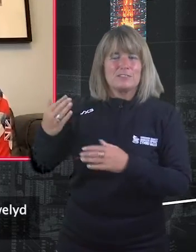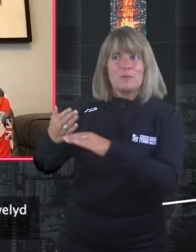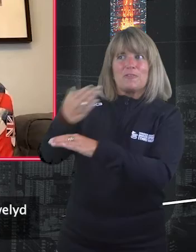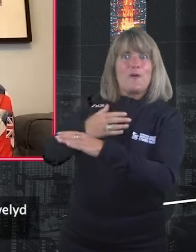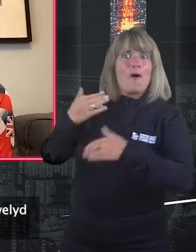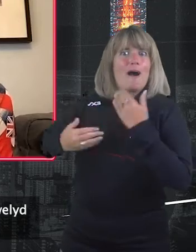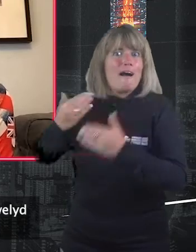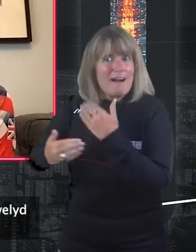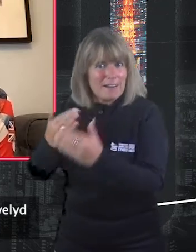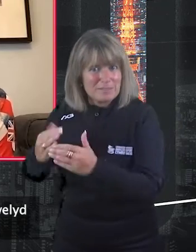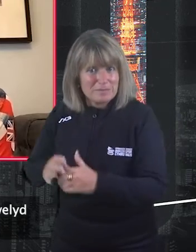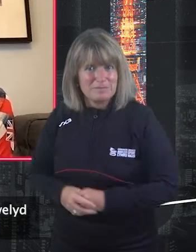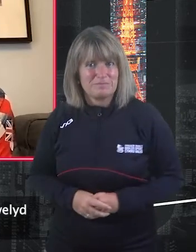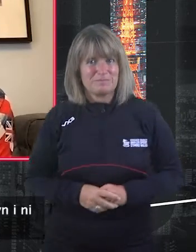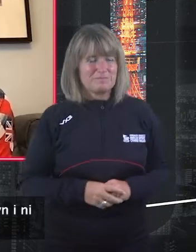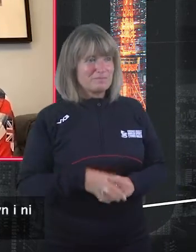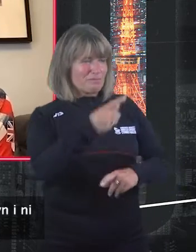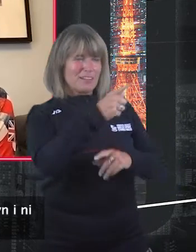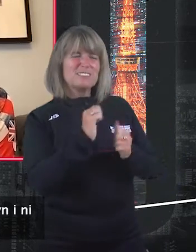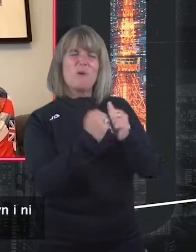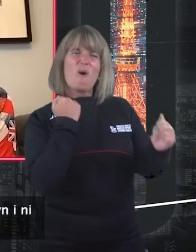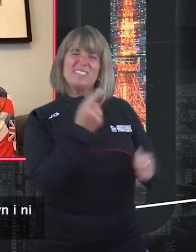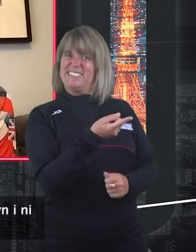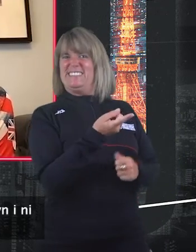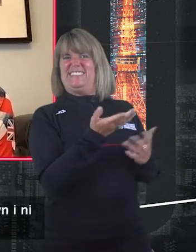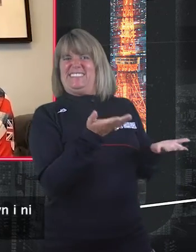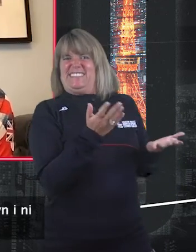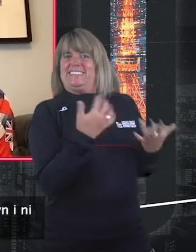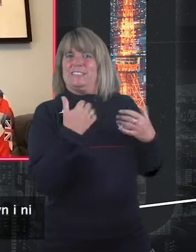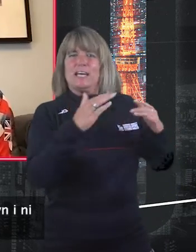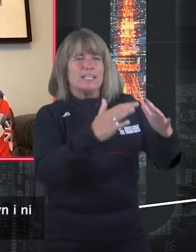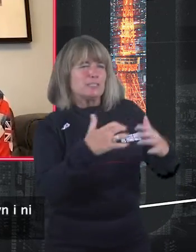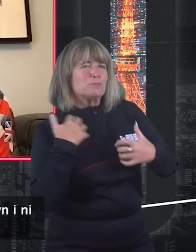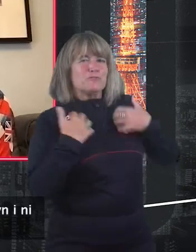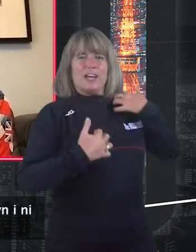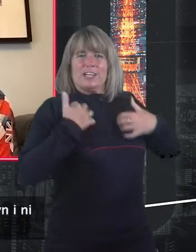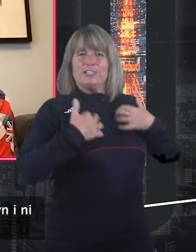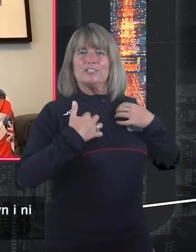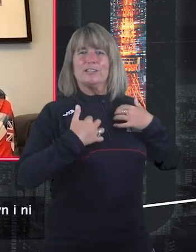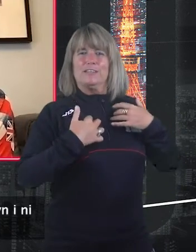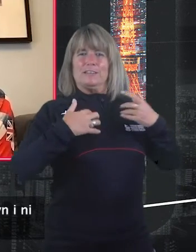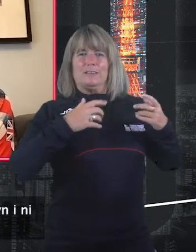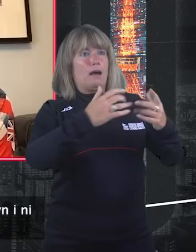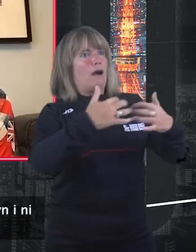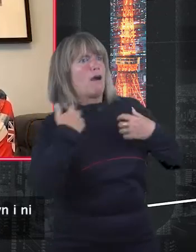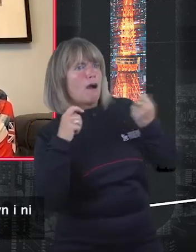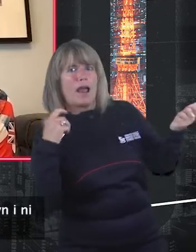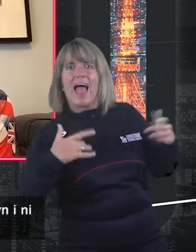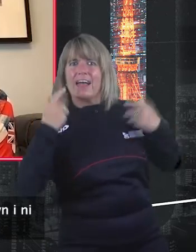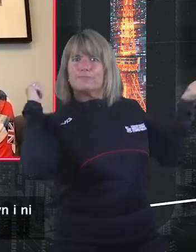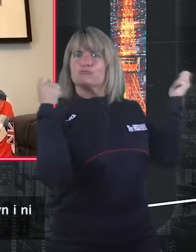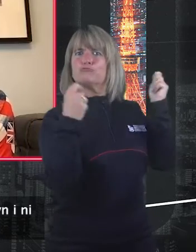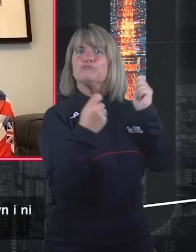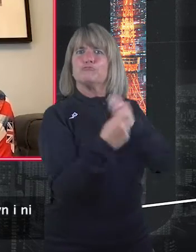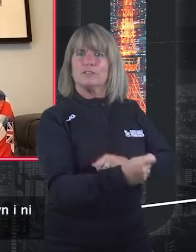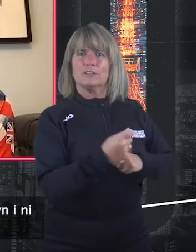get back to whatever it was that they were doing beforehand. Yeah, the joy of sport, inspirational, inspiring, transforming lives.